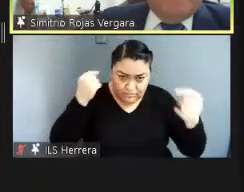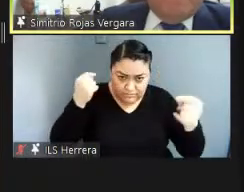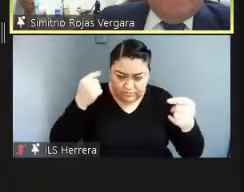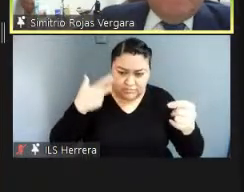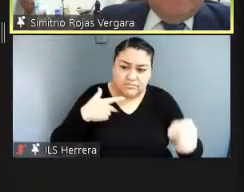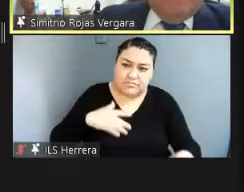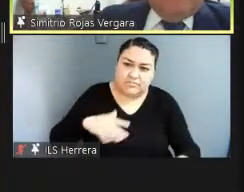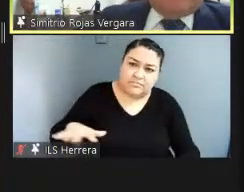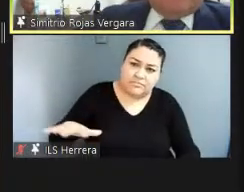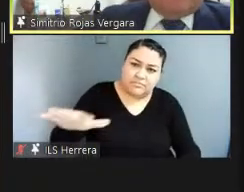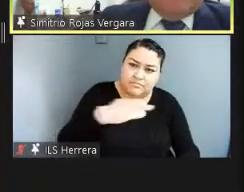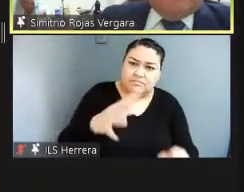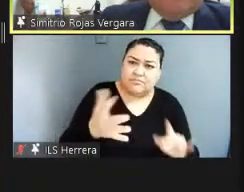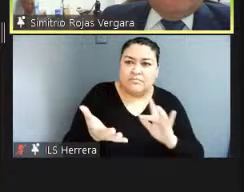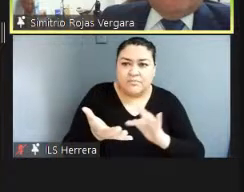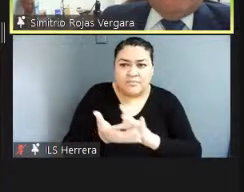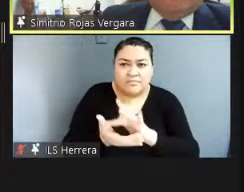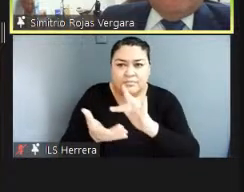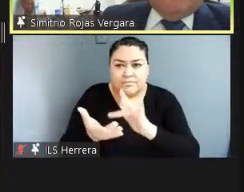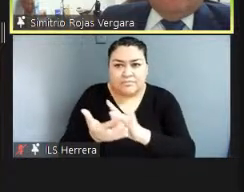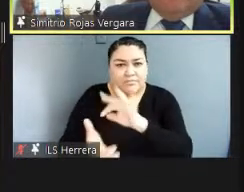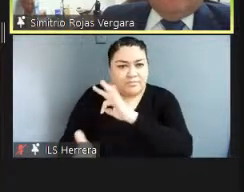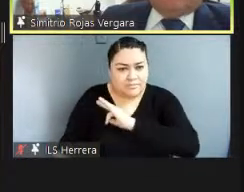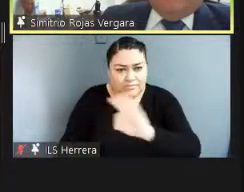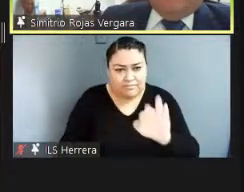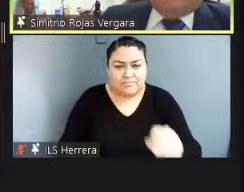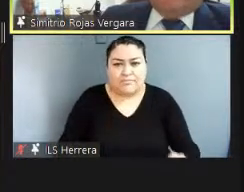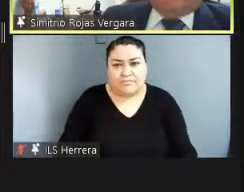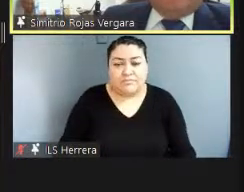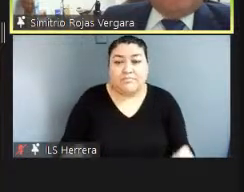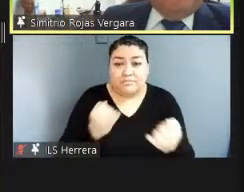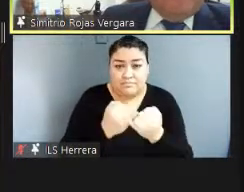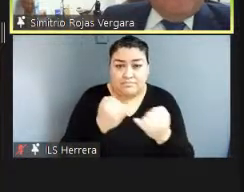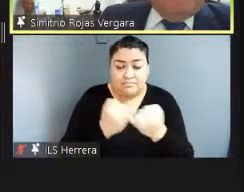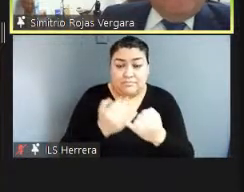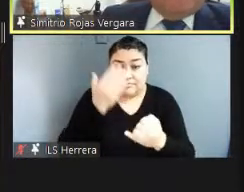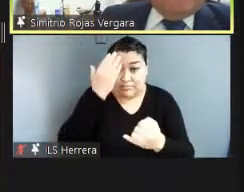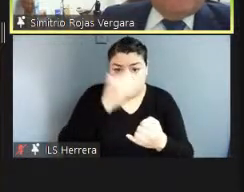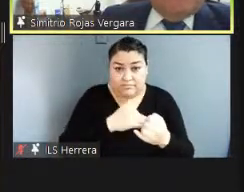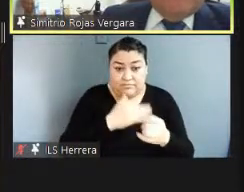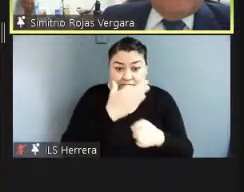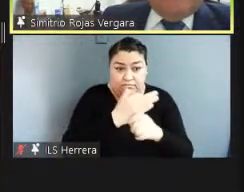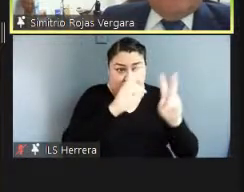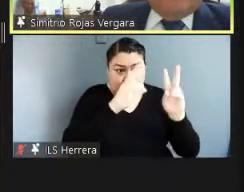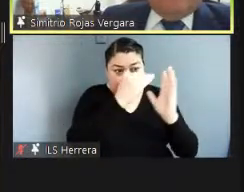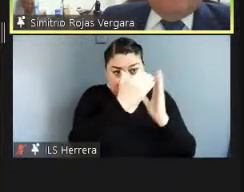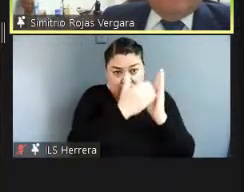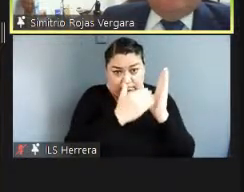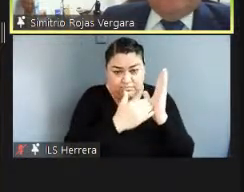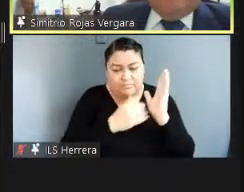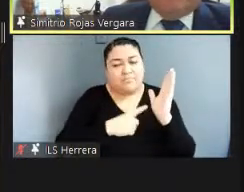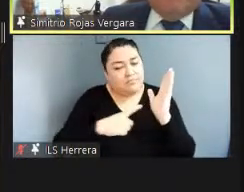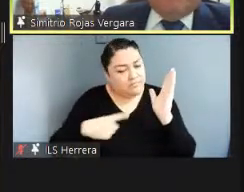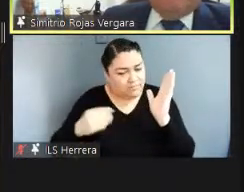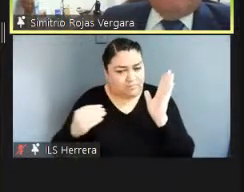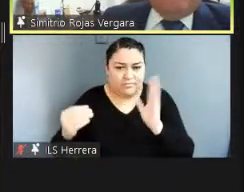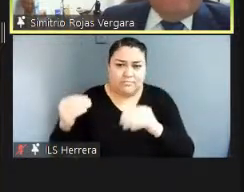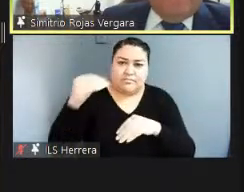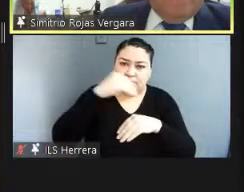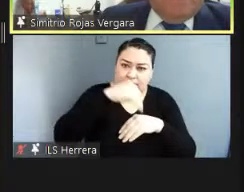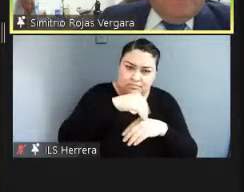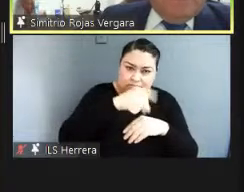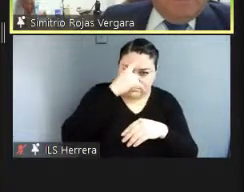their graduates are making contributions to the society. Other characteristics need to include that new curricula should include